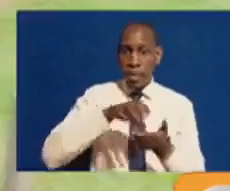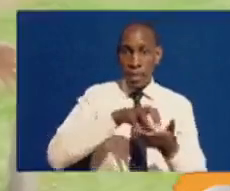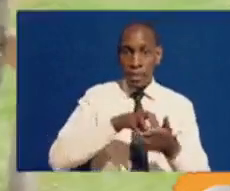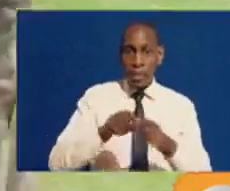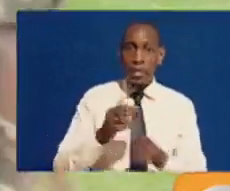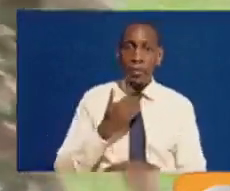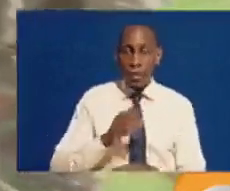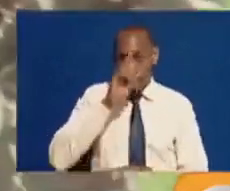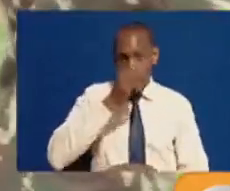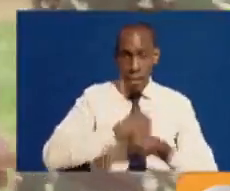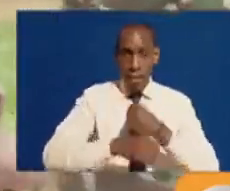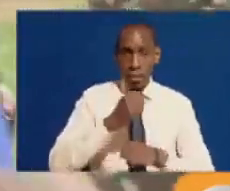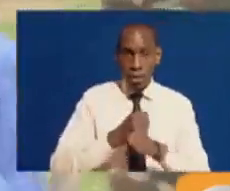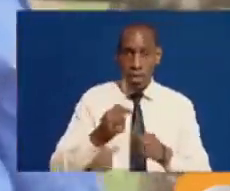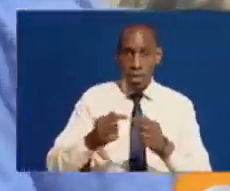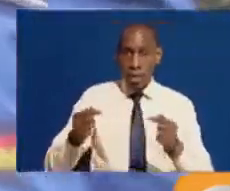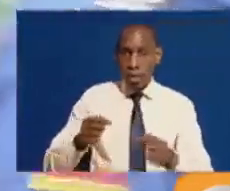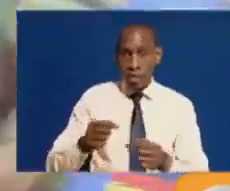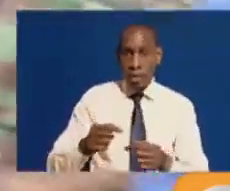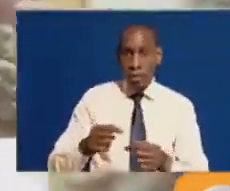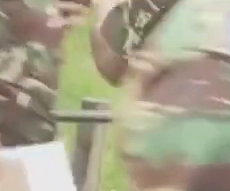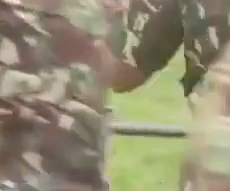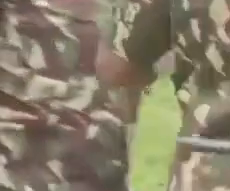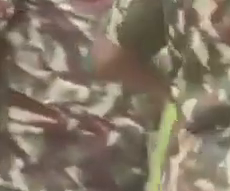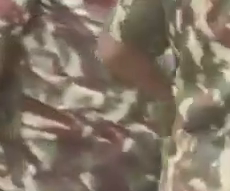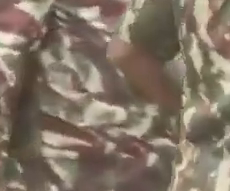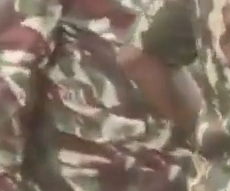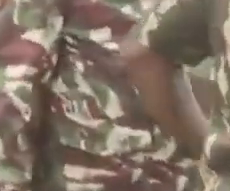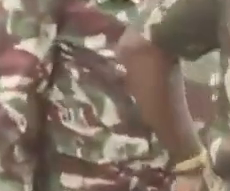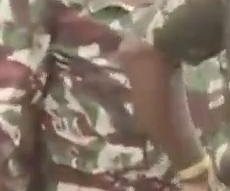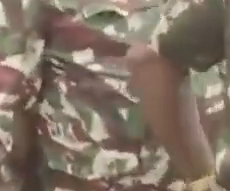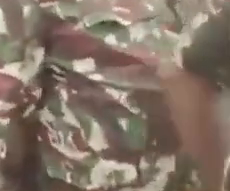and want stern action taken against the perpetrators. Lillian Muli, Citizen TV.